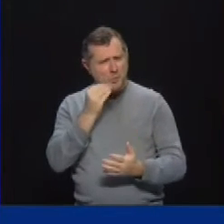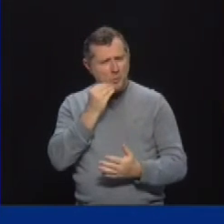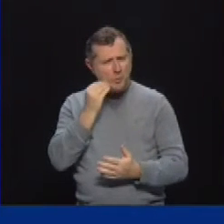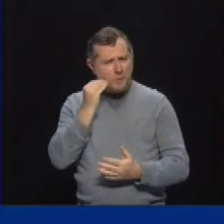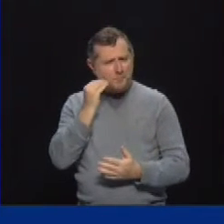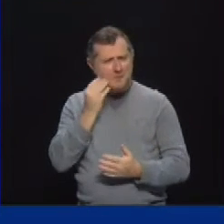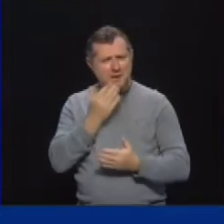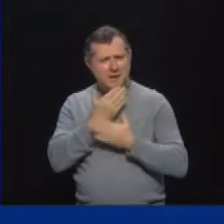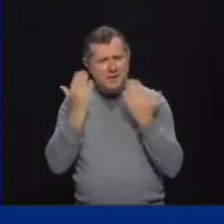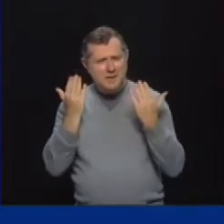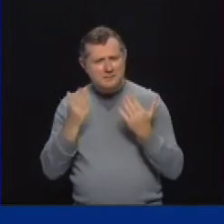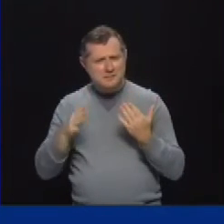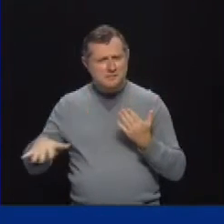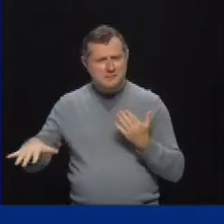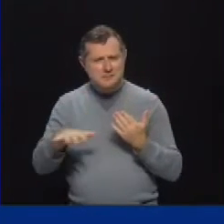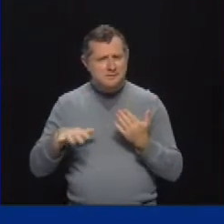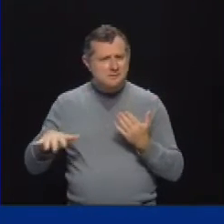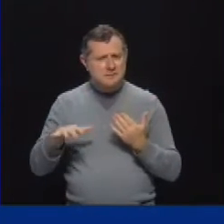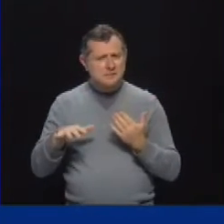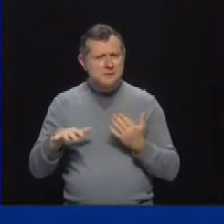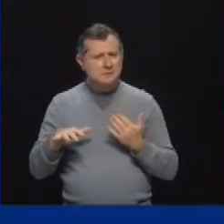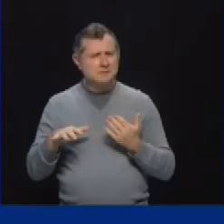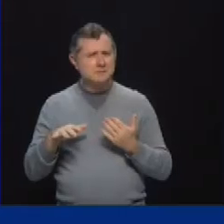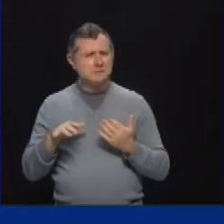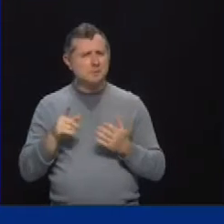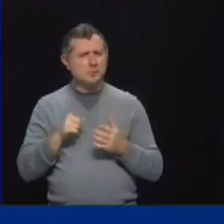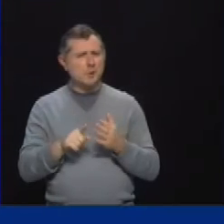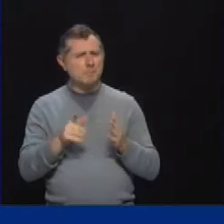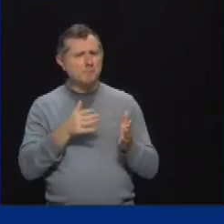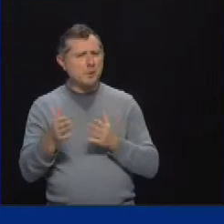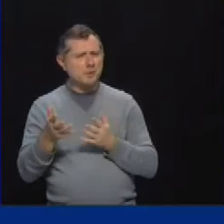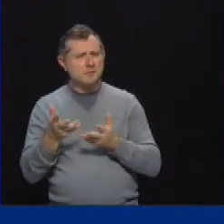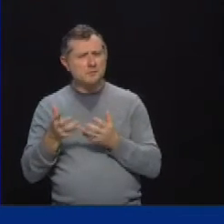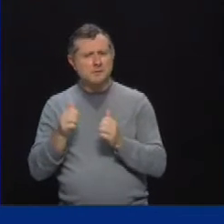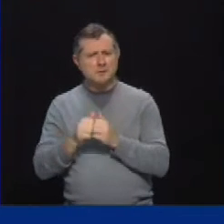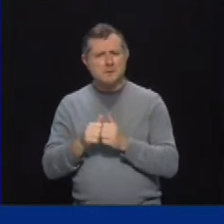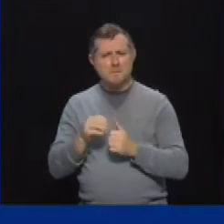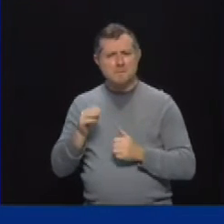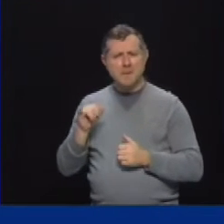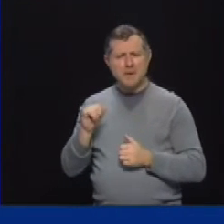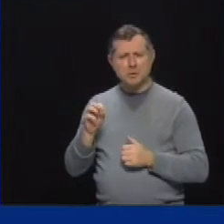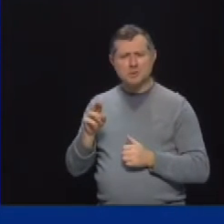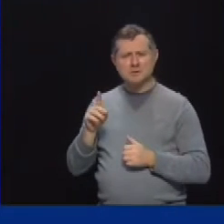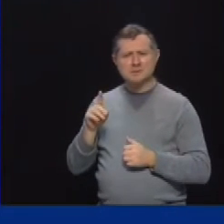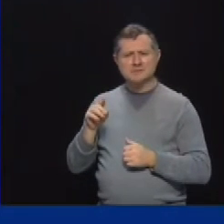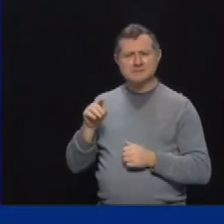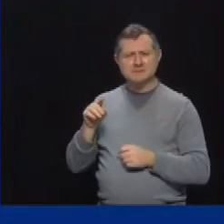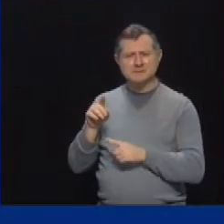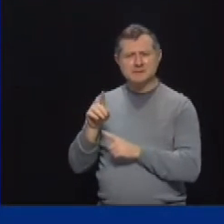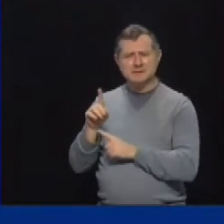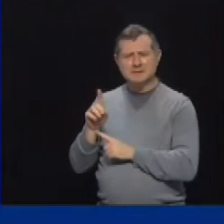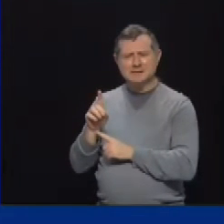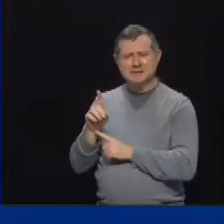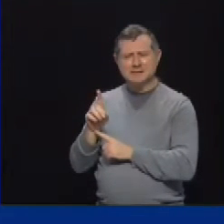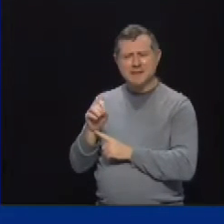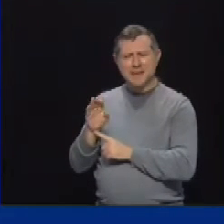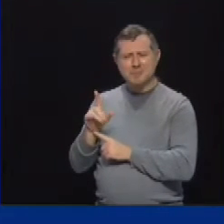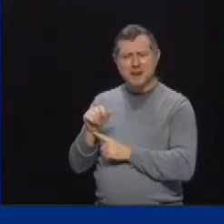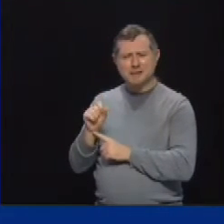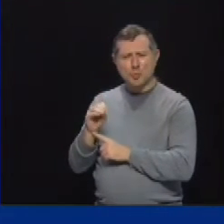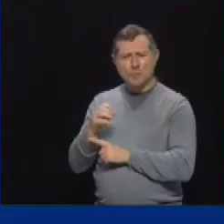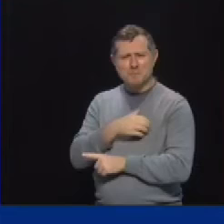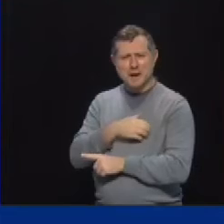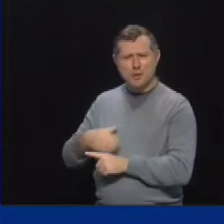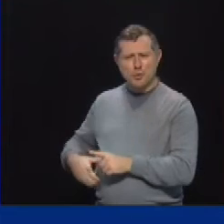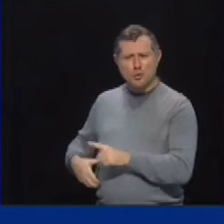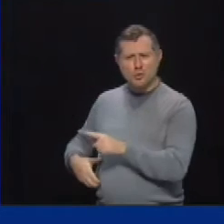working with Mayor Bill de Blasio on that matter, and what will you do differently than your predecessor on street homelessness? Well, I will, as you said,